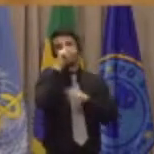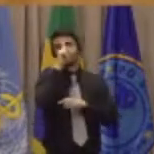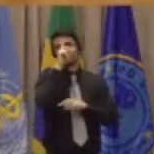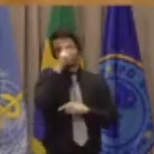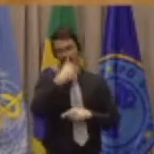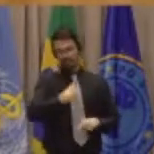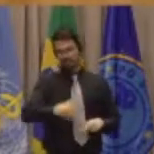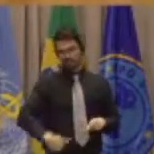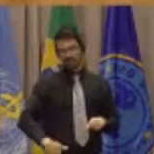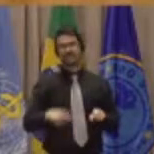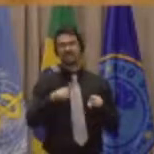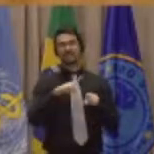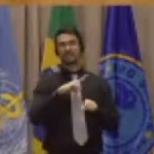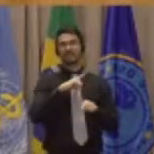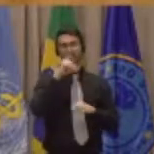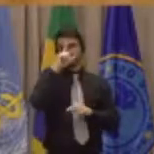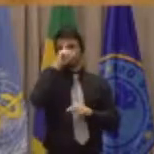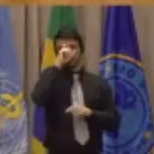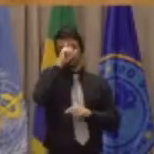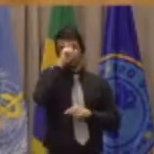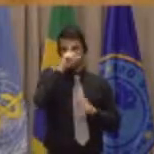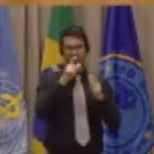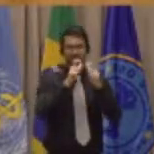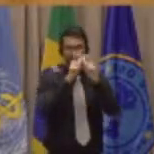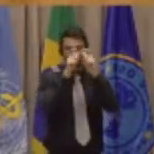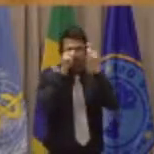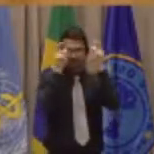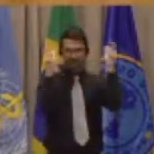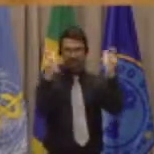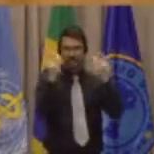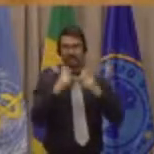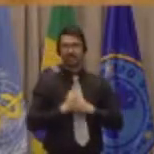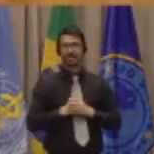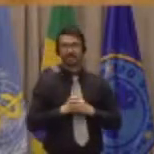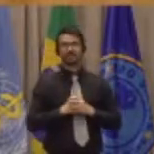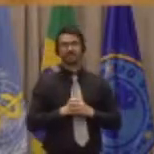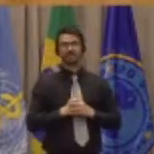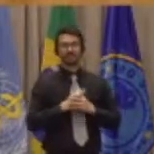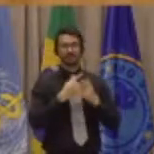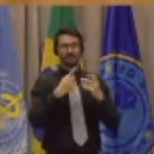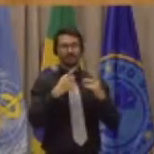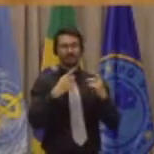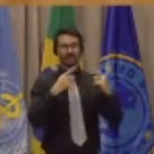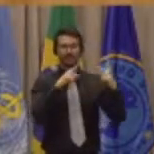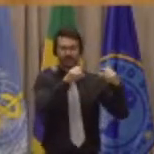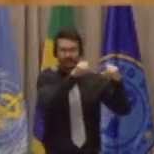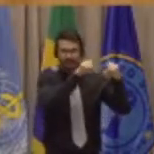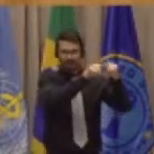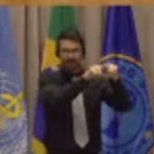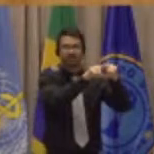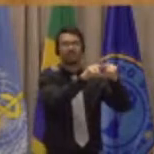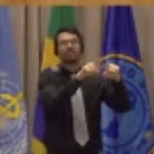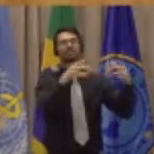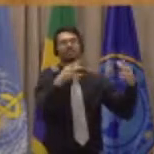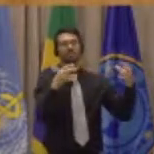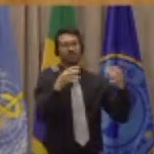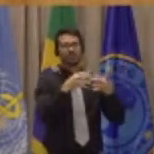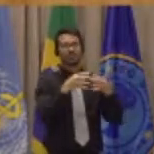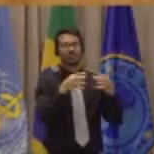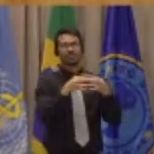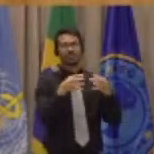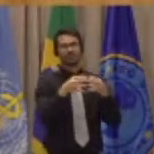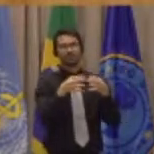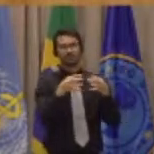public hospitals, that it's a big challenge around,